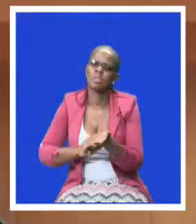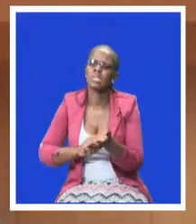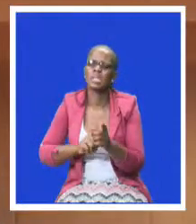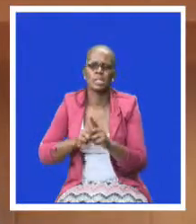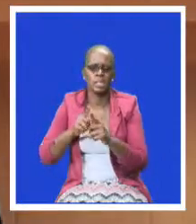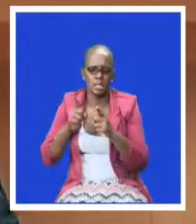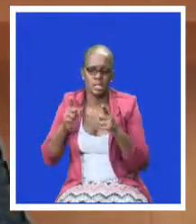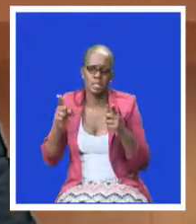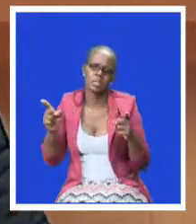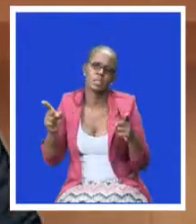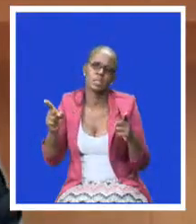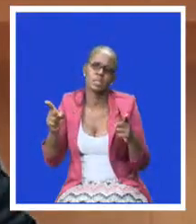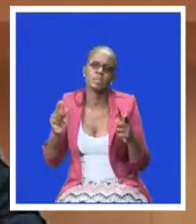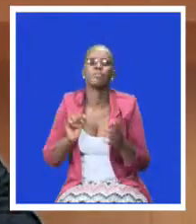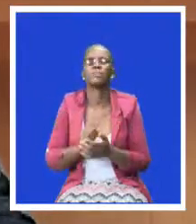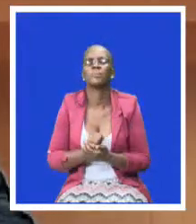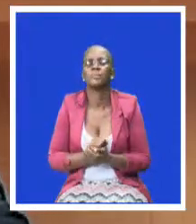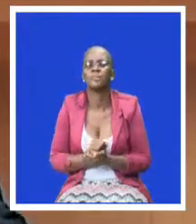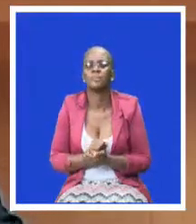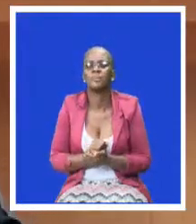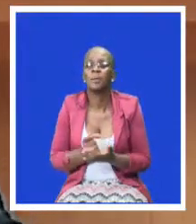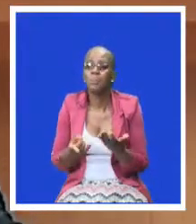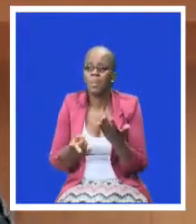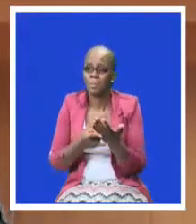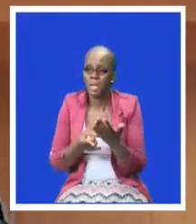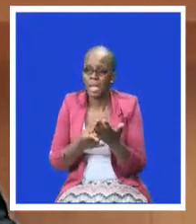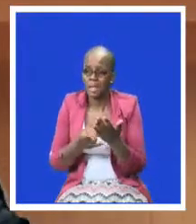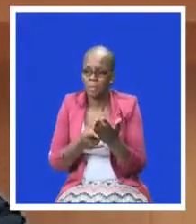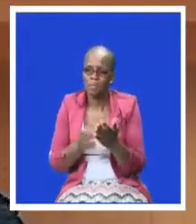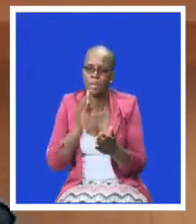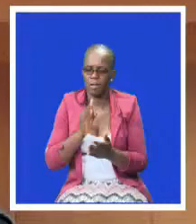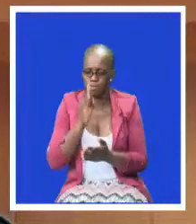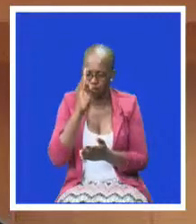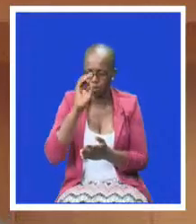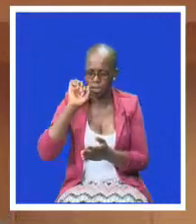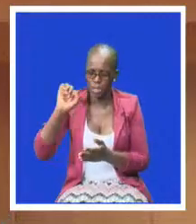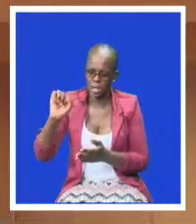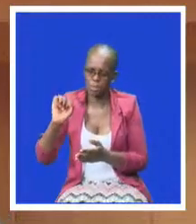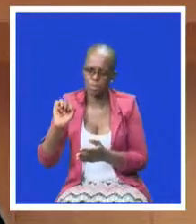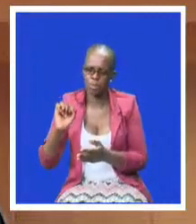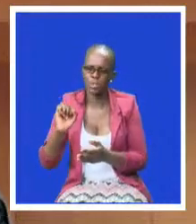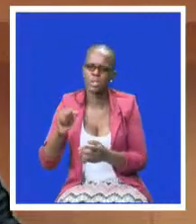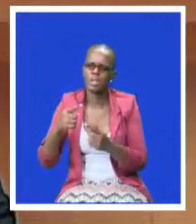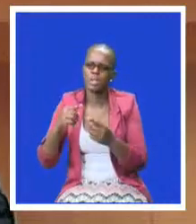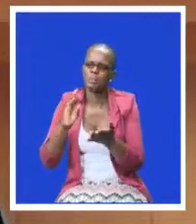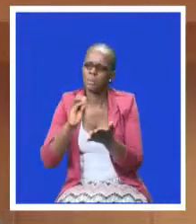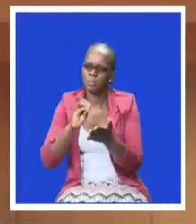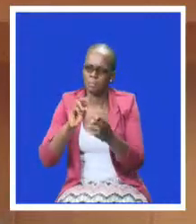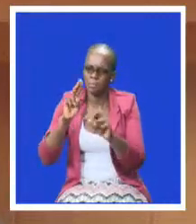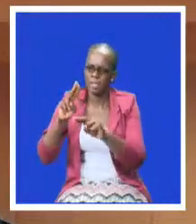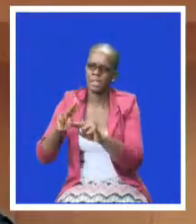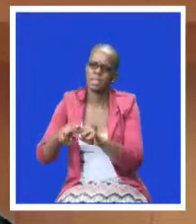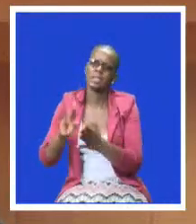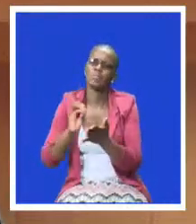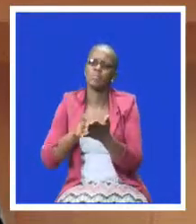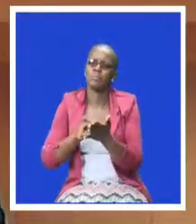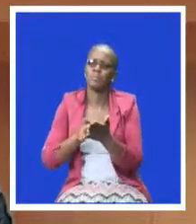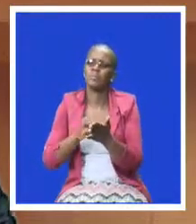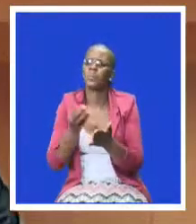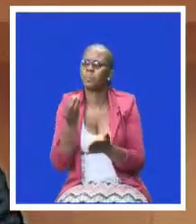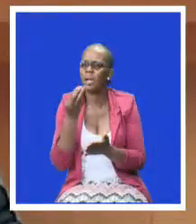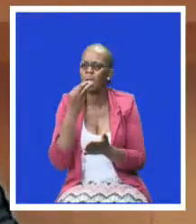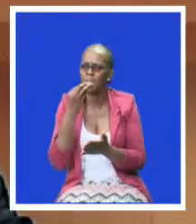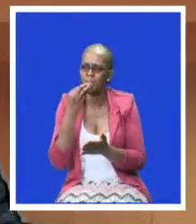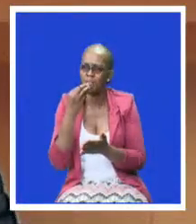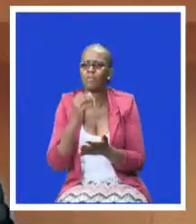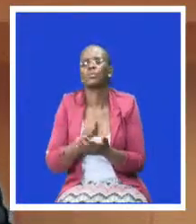future use. Now let's come to the specialist, the religious specialist that was found